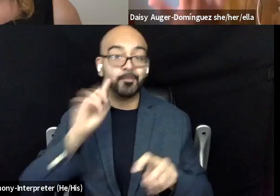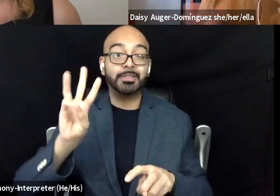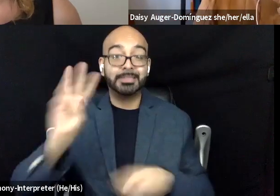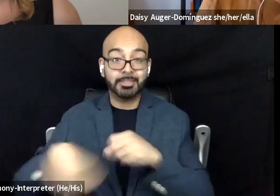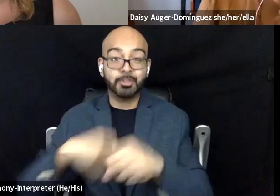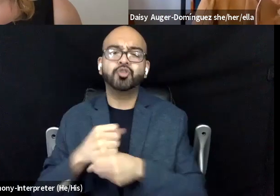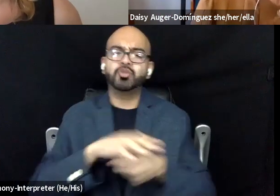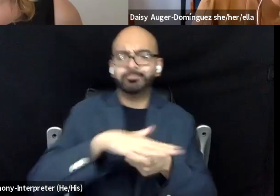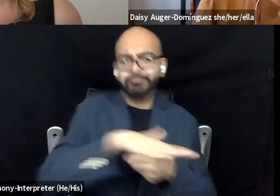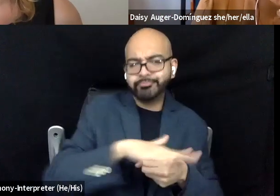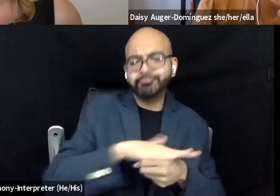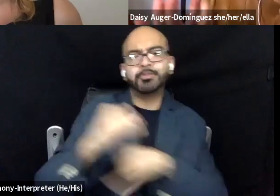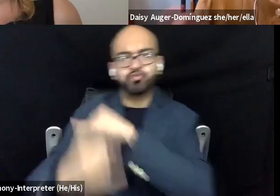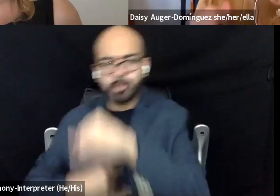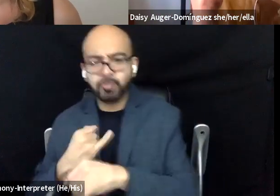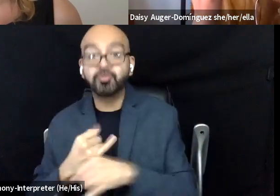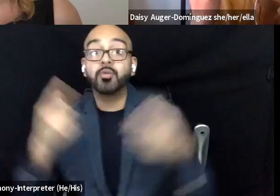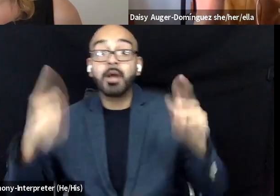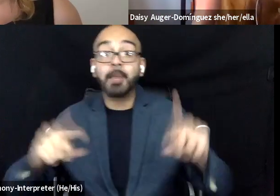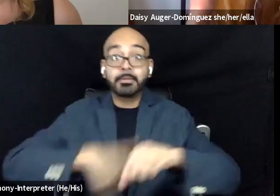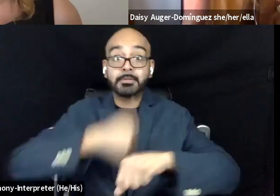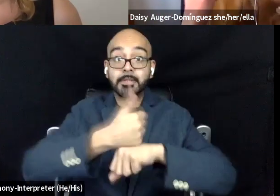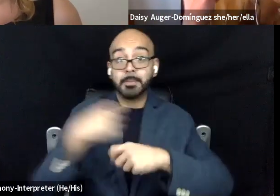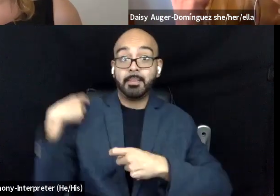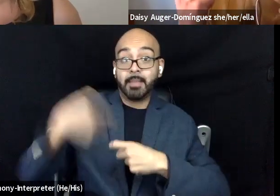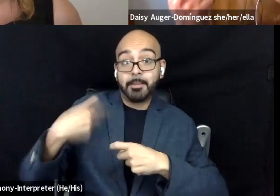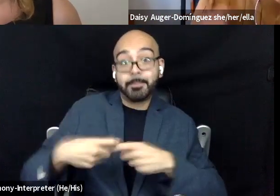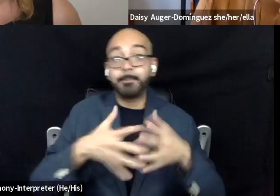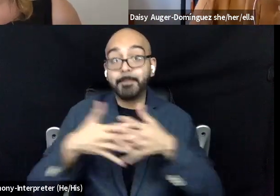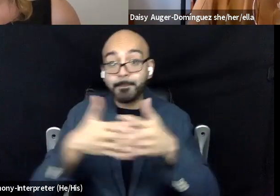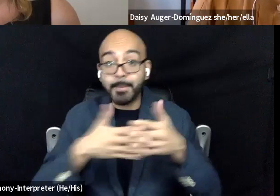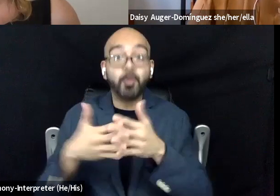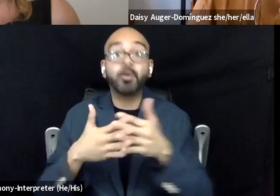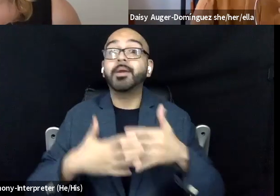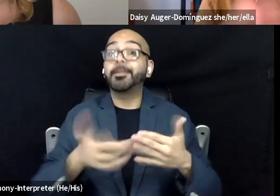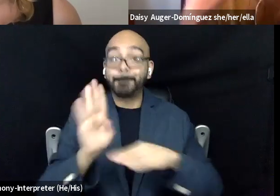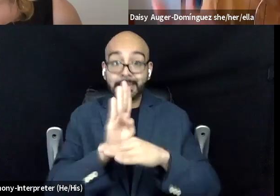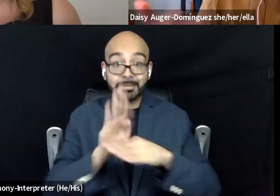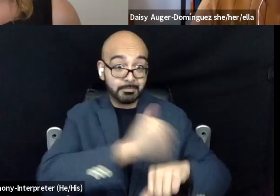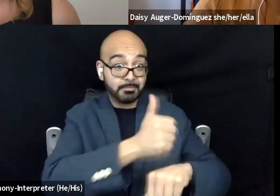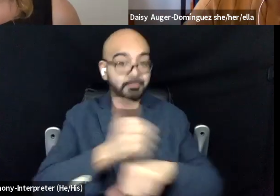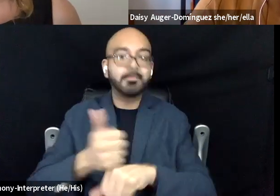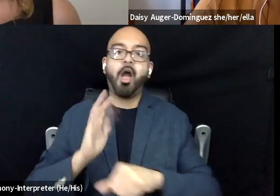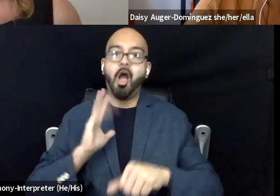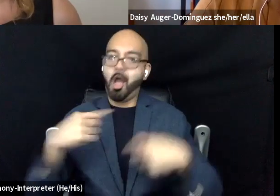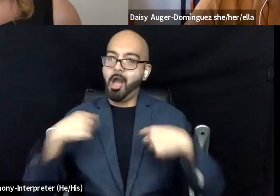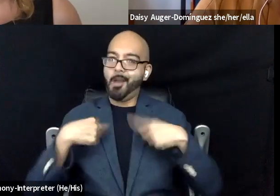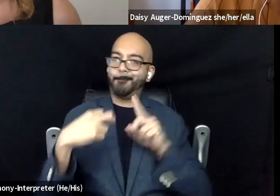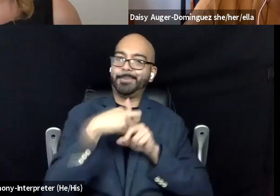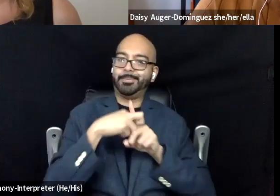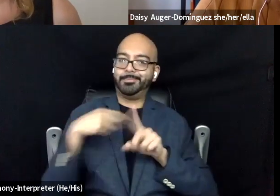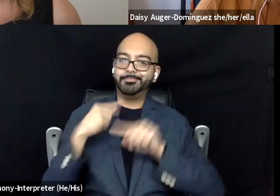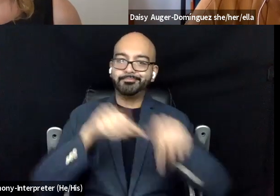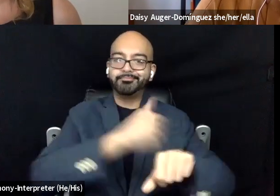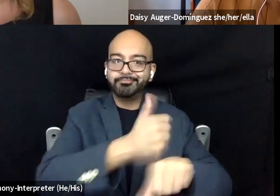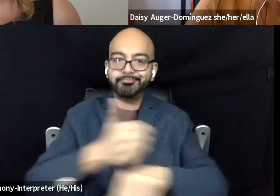opening up Latin American markets, it was really great to have the one Latina that spoke Spanish fluently. I then went on to manage